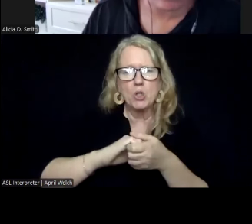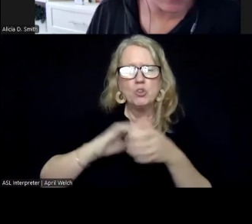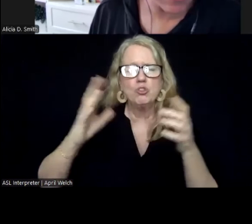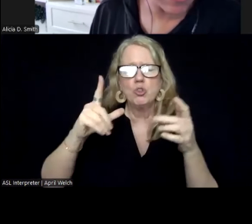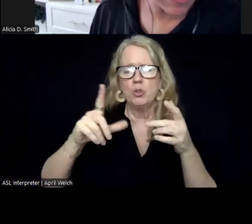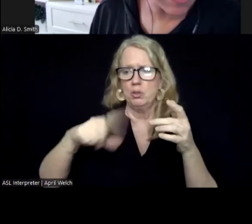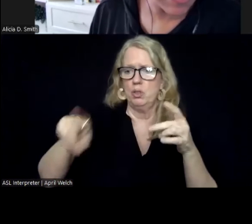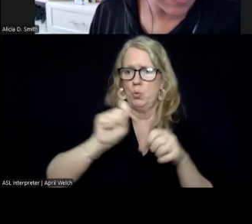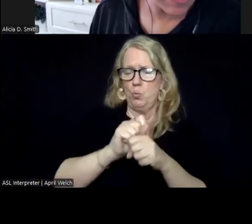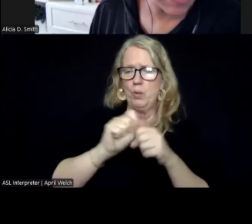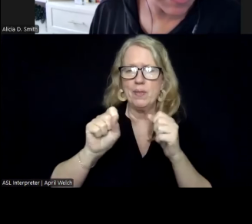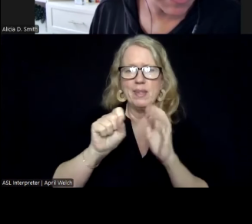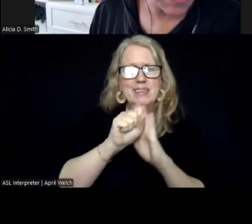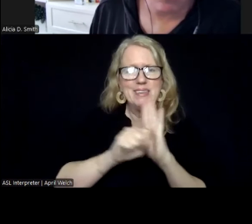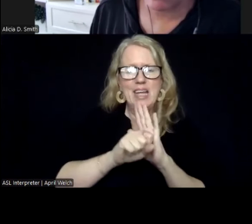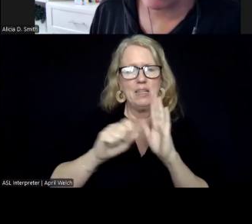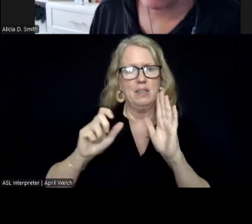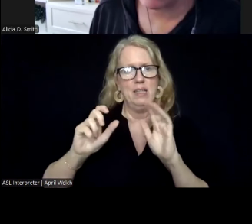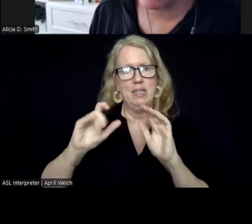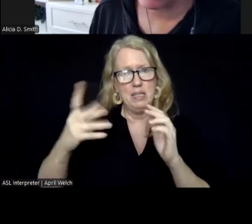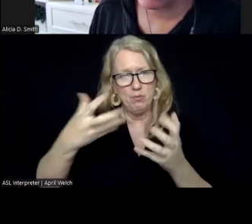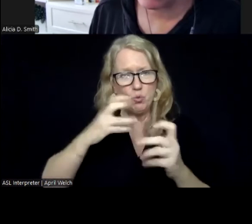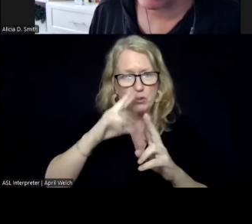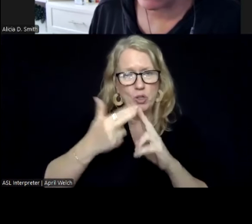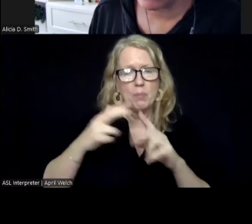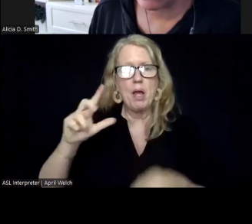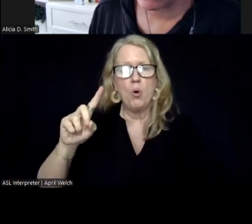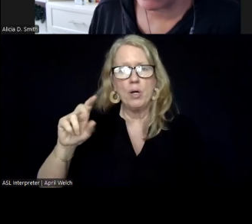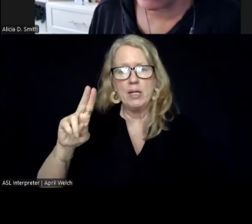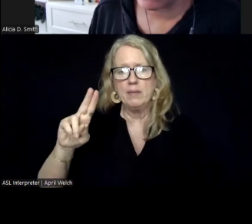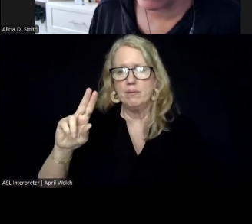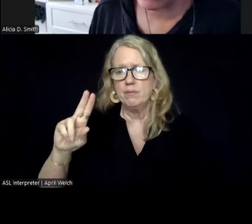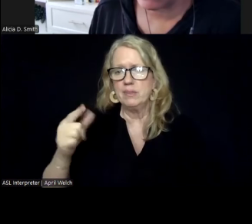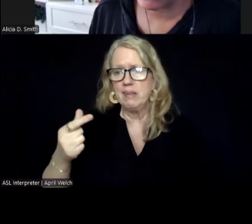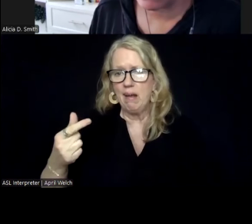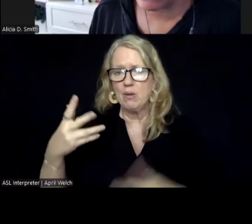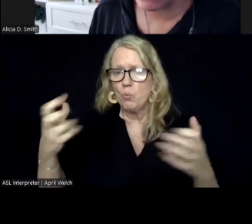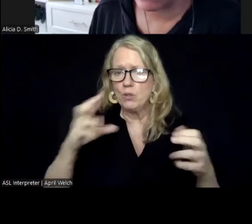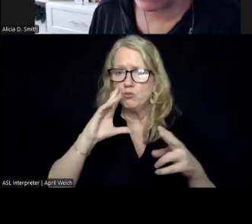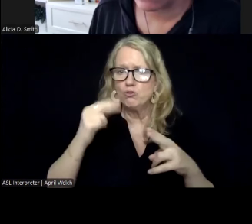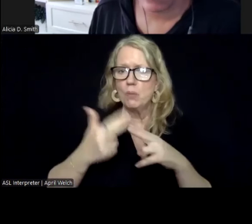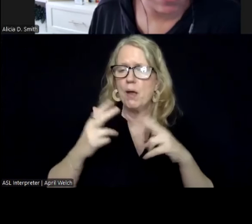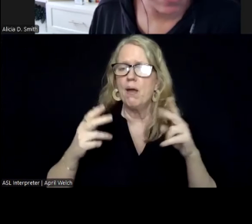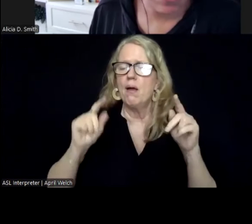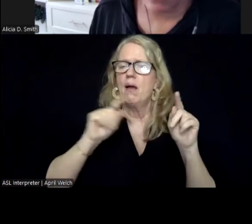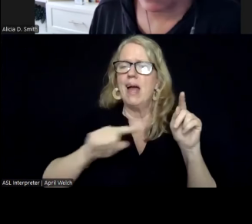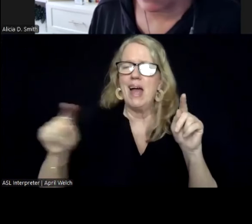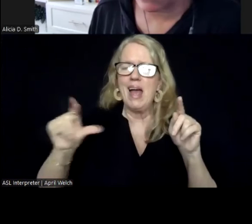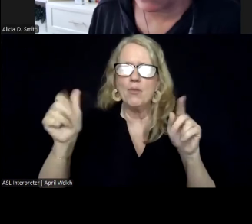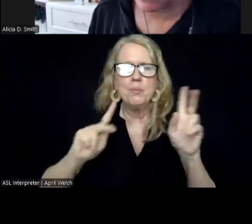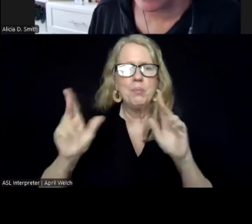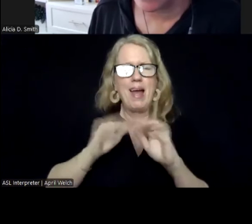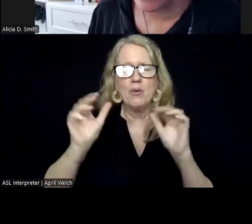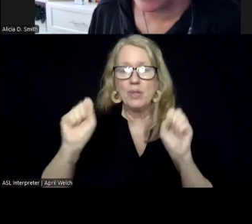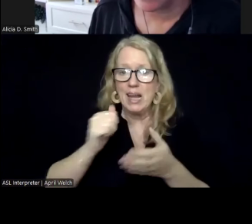state? If you want to speak to that, or Doug wants to speak to that, how can others help? And